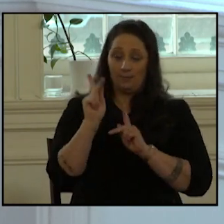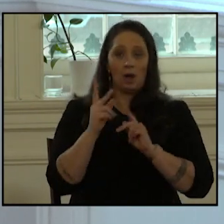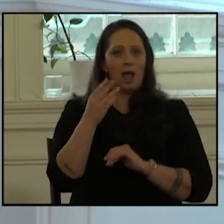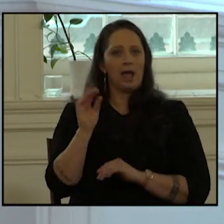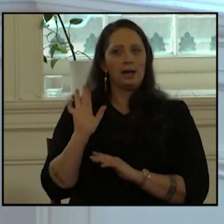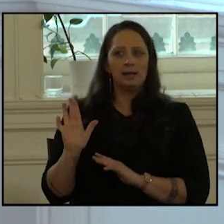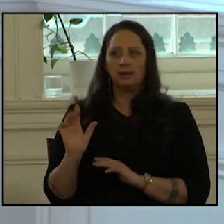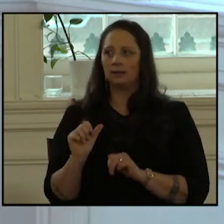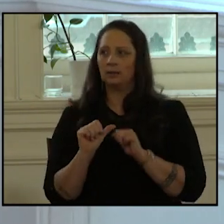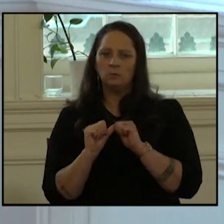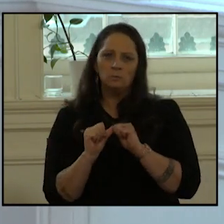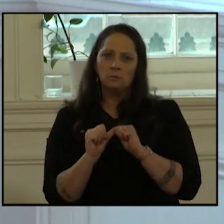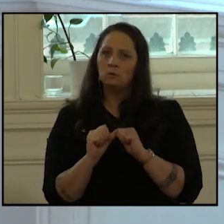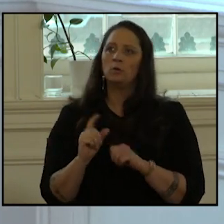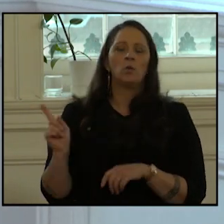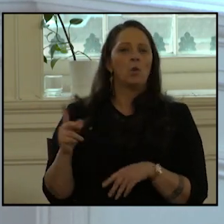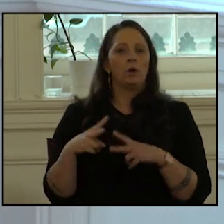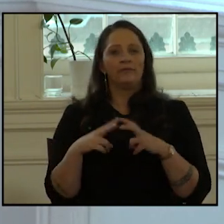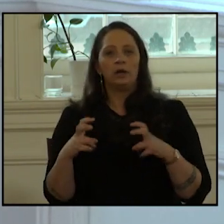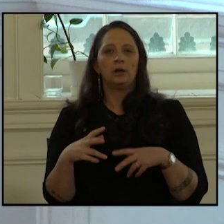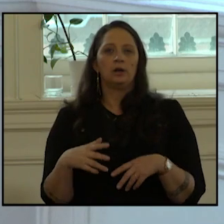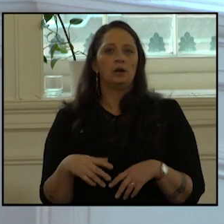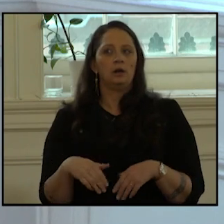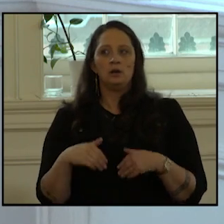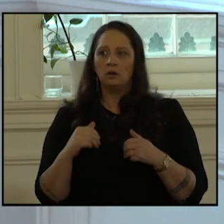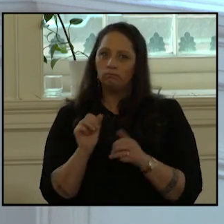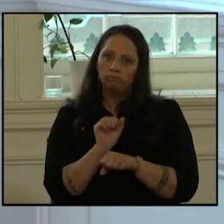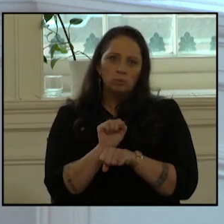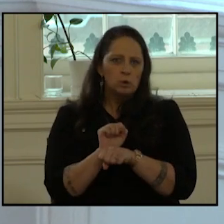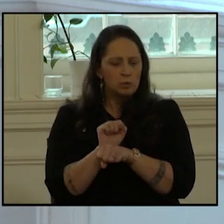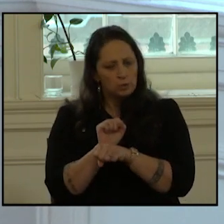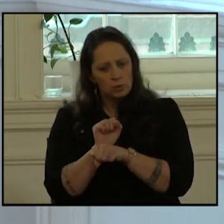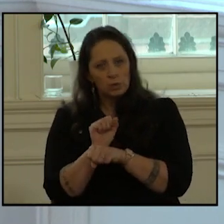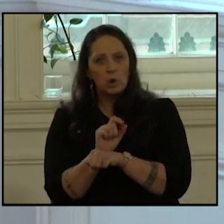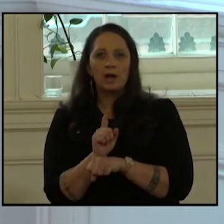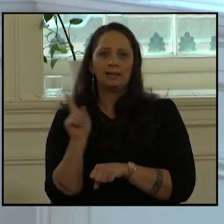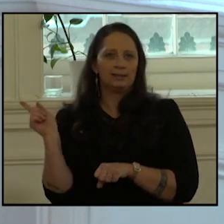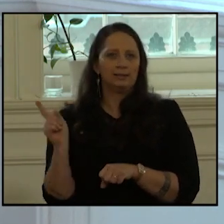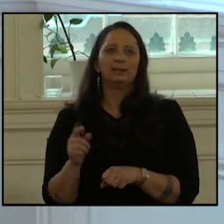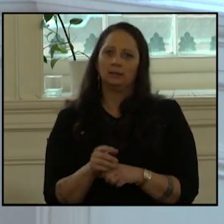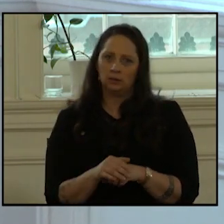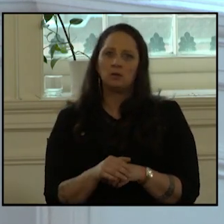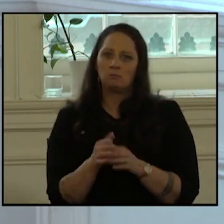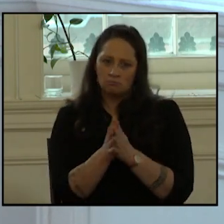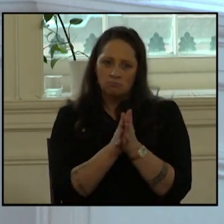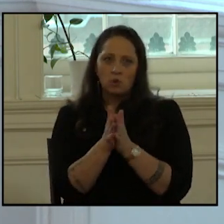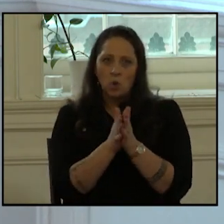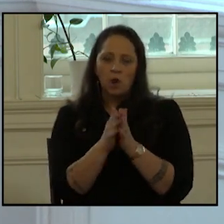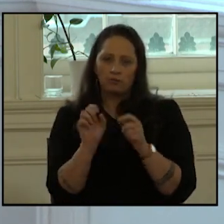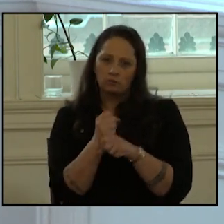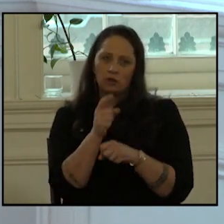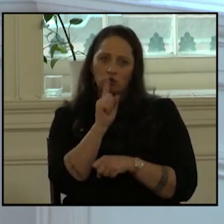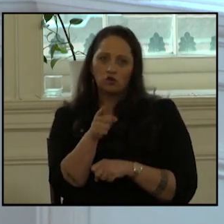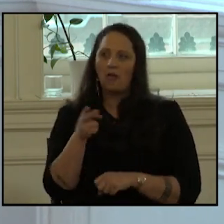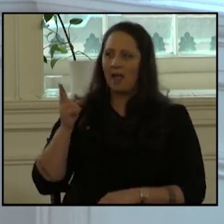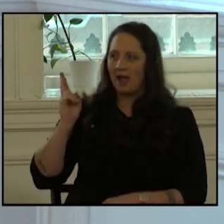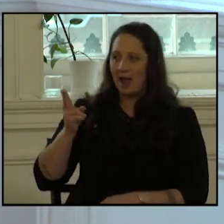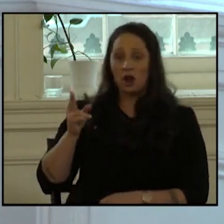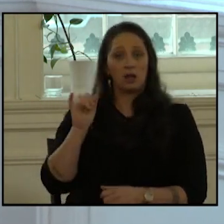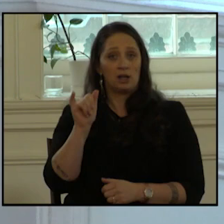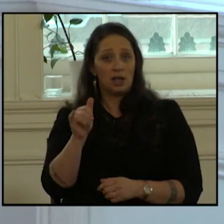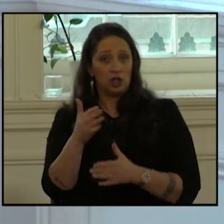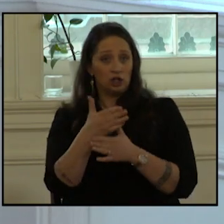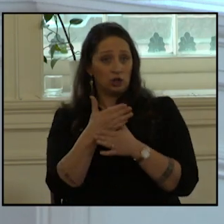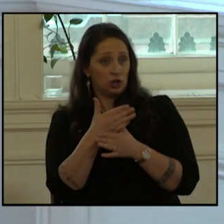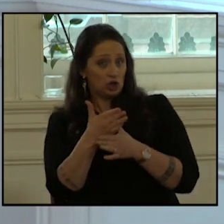he's relentless with it. He's very tireless, and he's determined to make sure that this history is told correctly